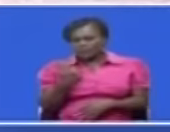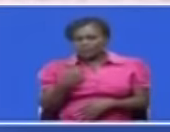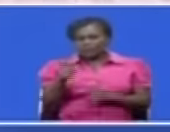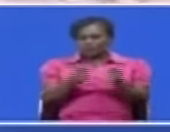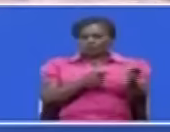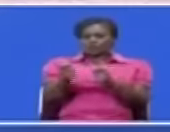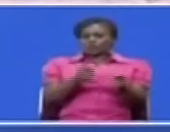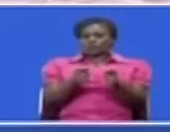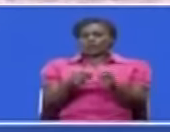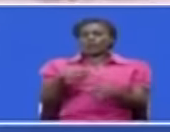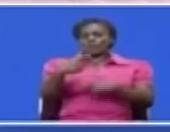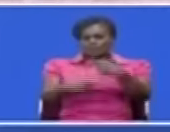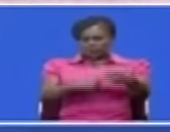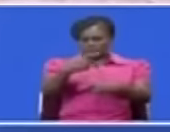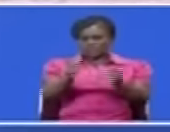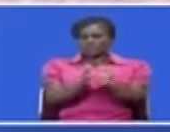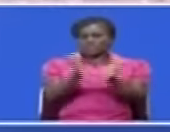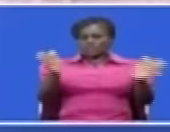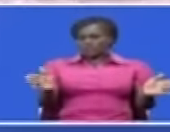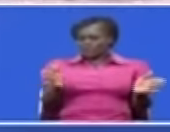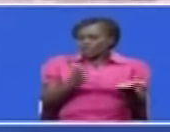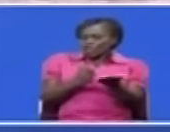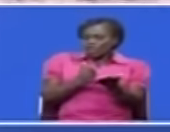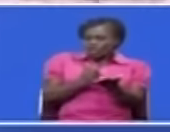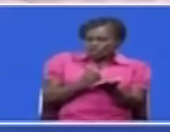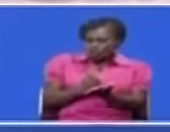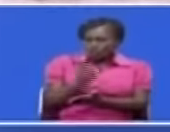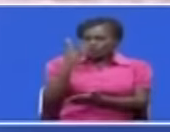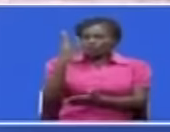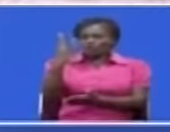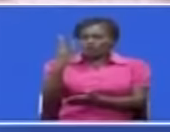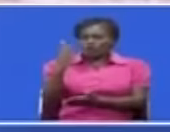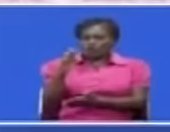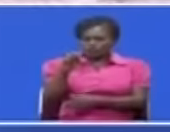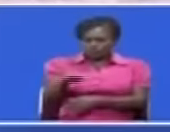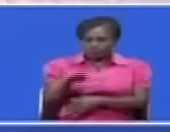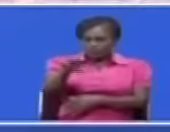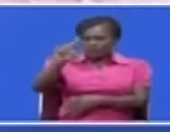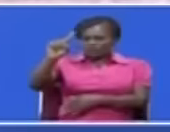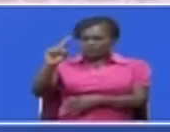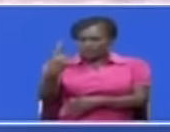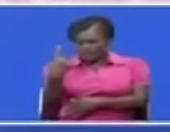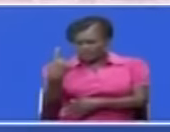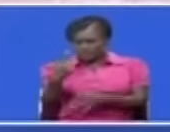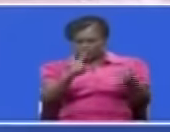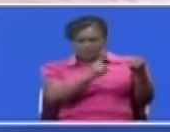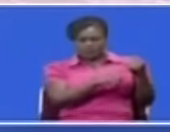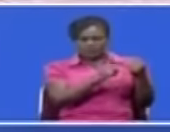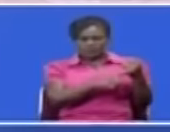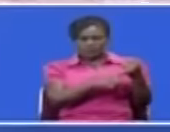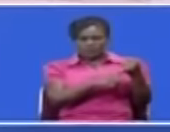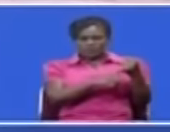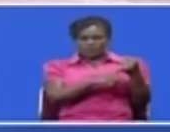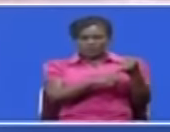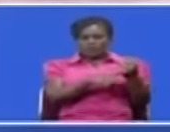generally is a process, mainly going through four phases. First of all, we have mitigation. We